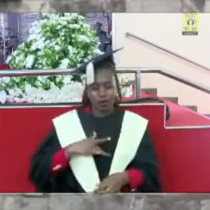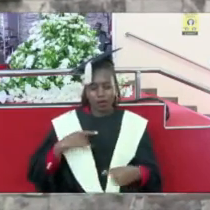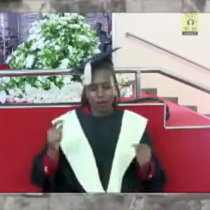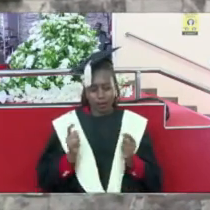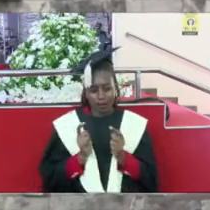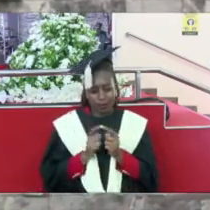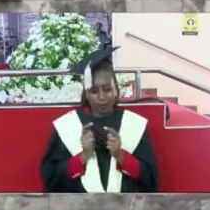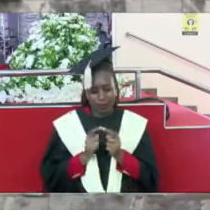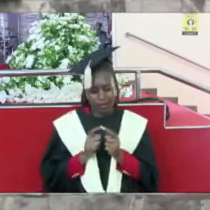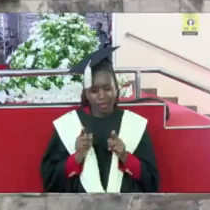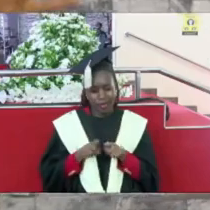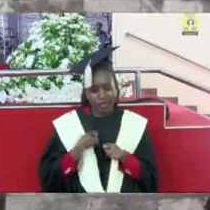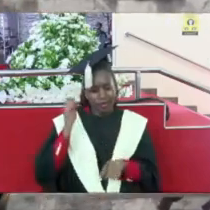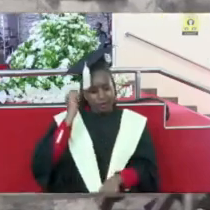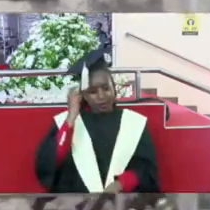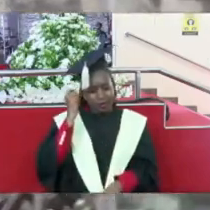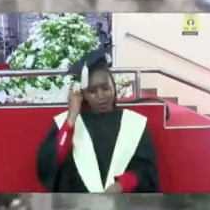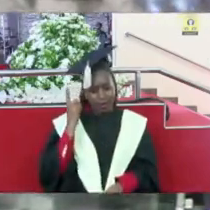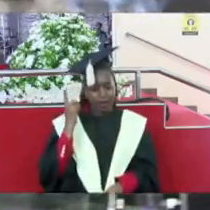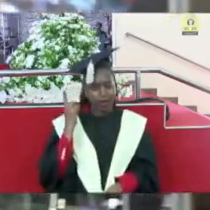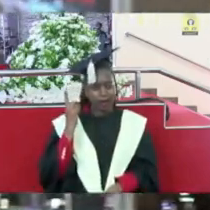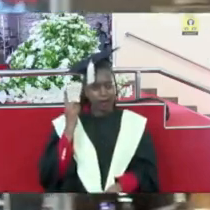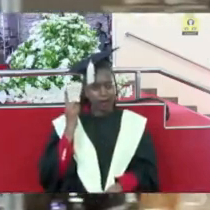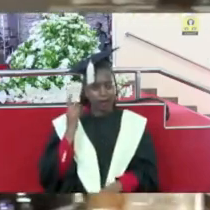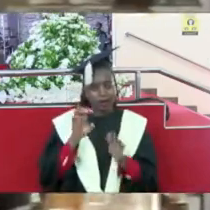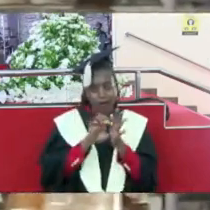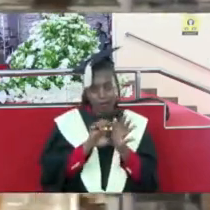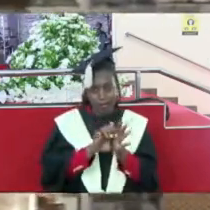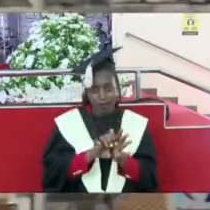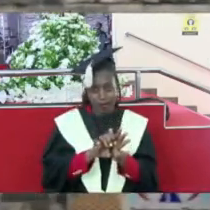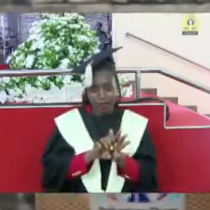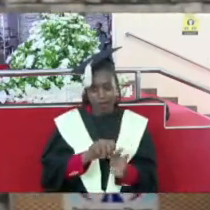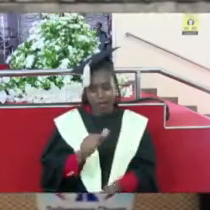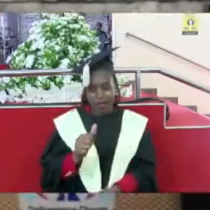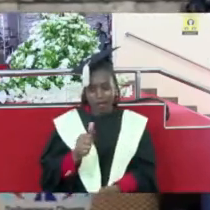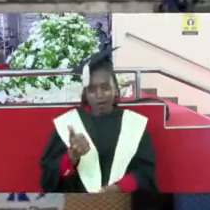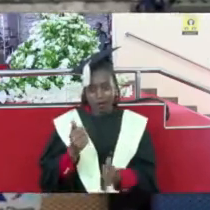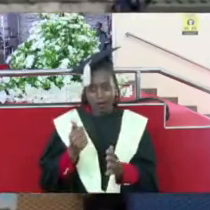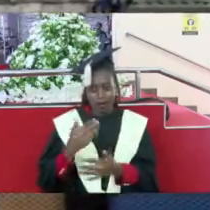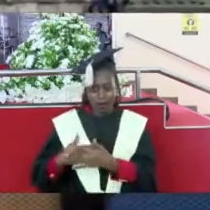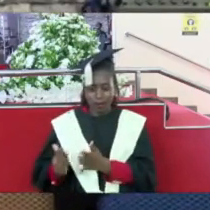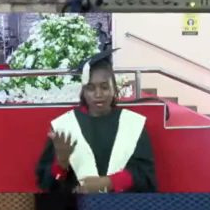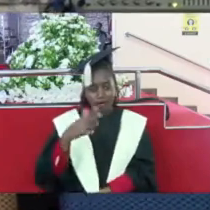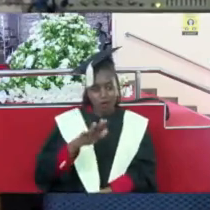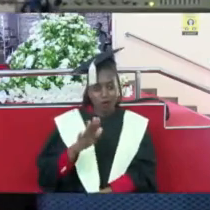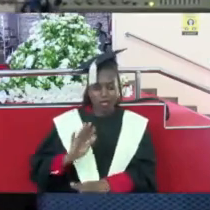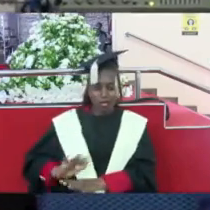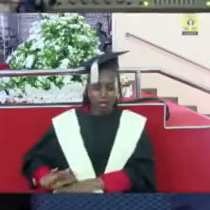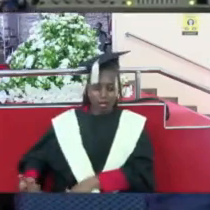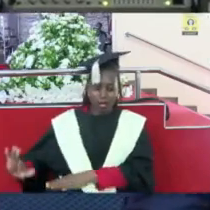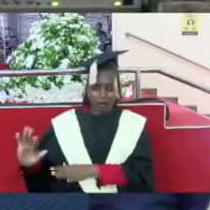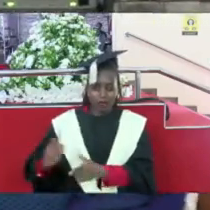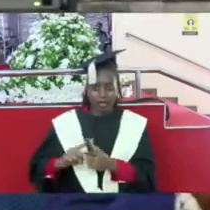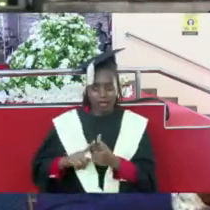headache. Kwa mfano, for example, alikuacha na akaoa and married na akaenda mlimo. Na